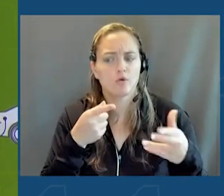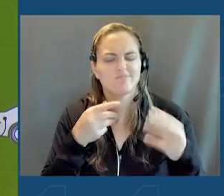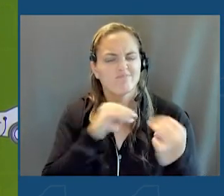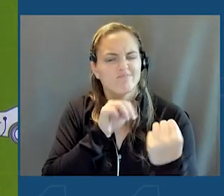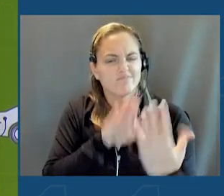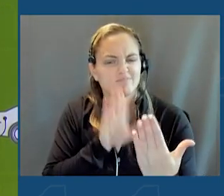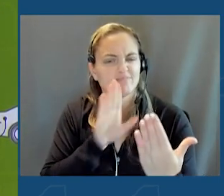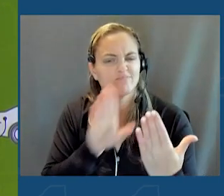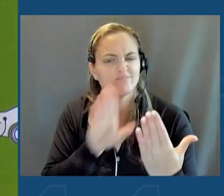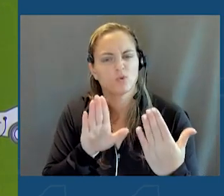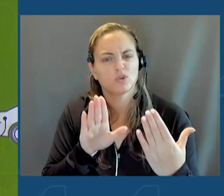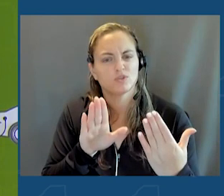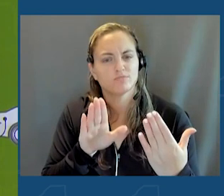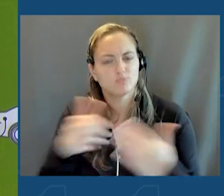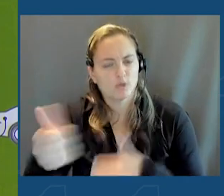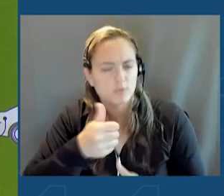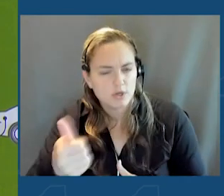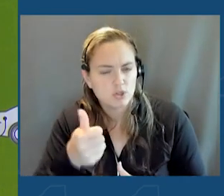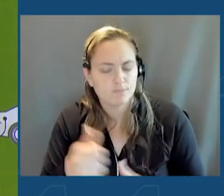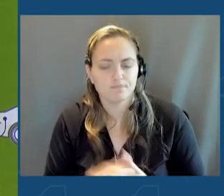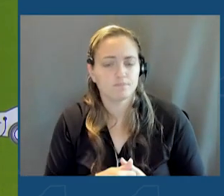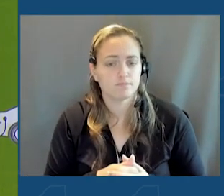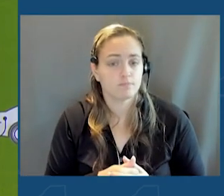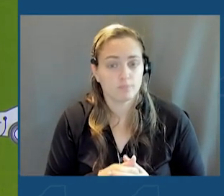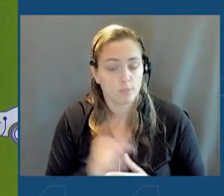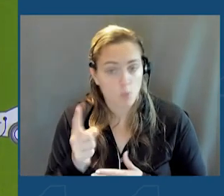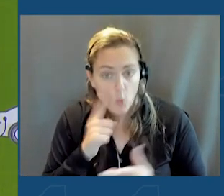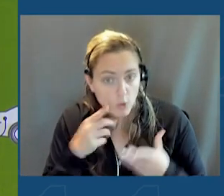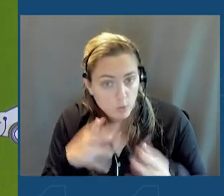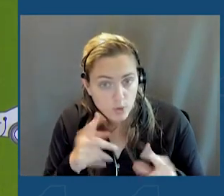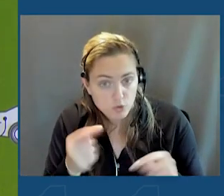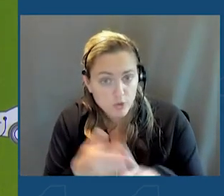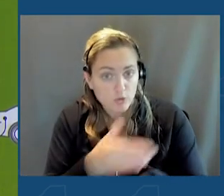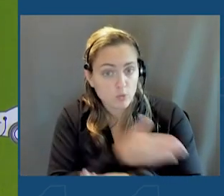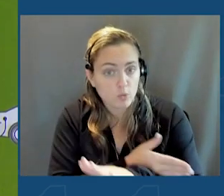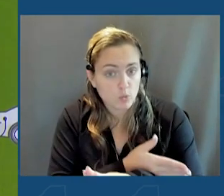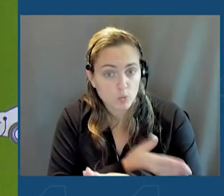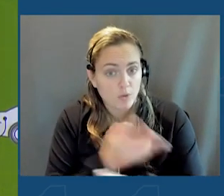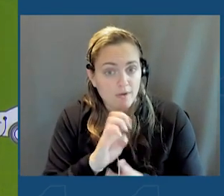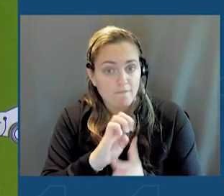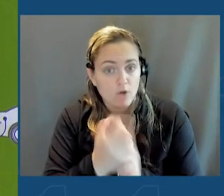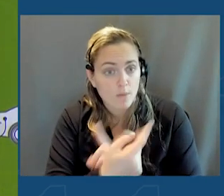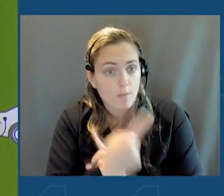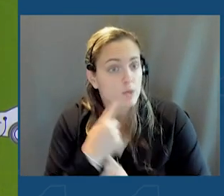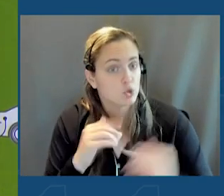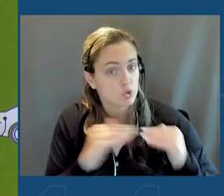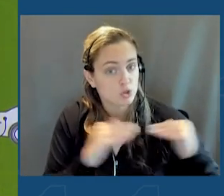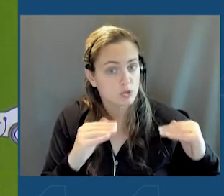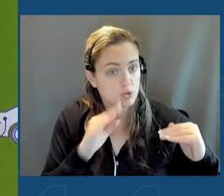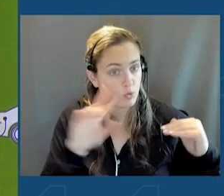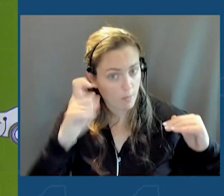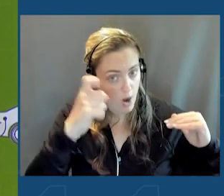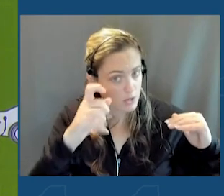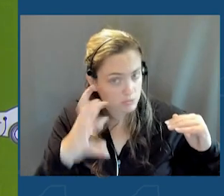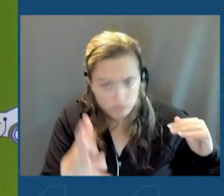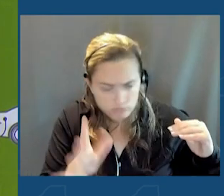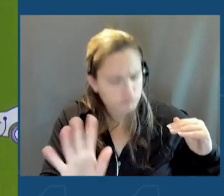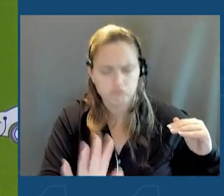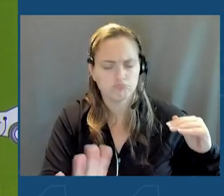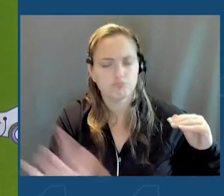legs. So this is not the only way we're trying to bring environmental justice to the Bronx. We have some other good news to share